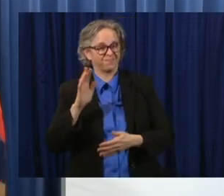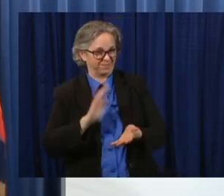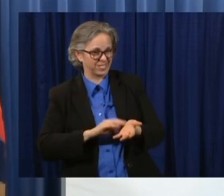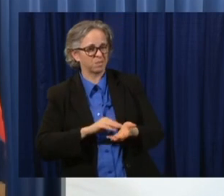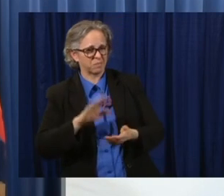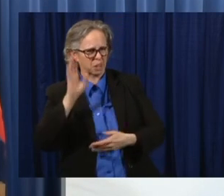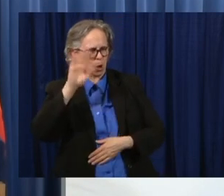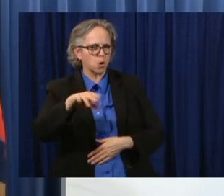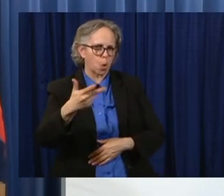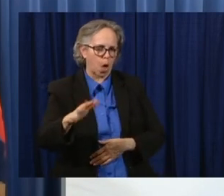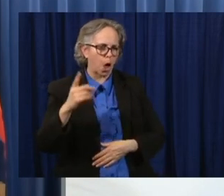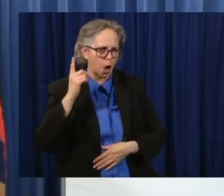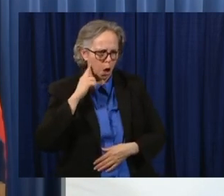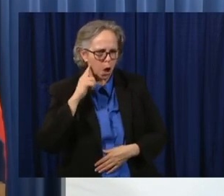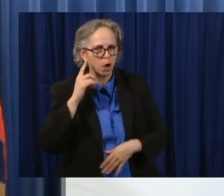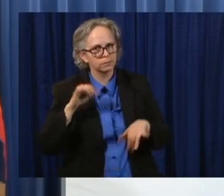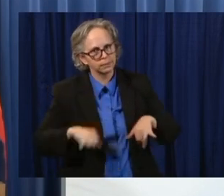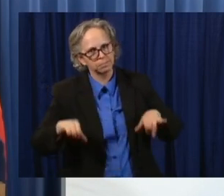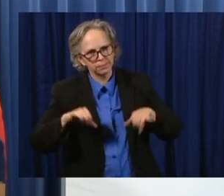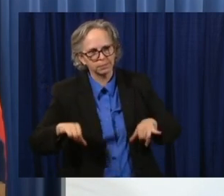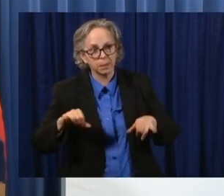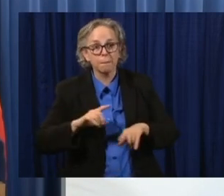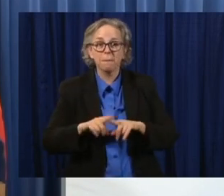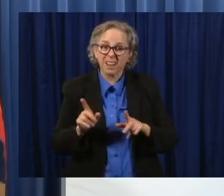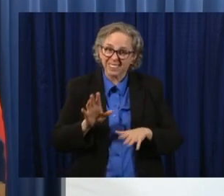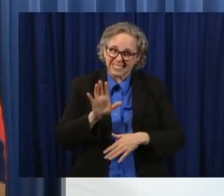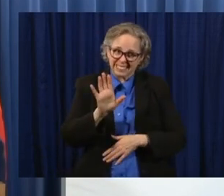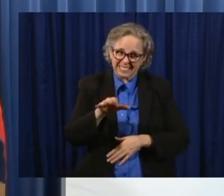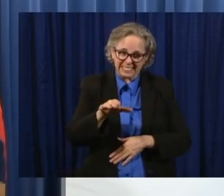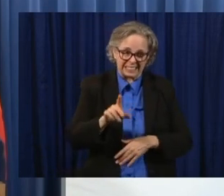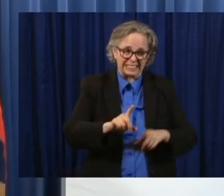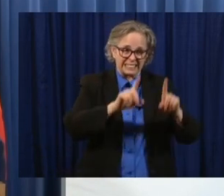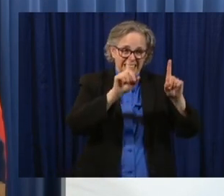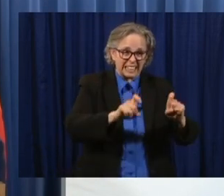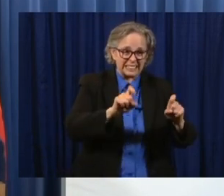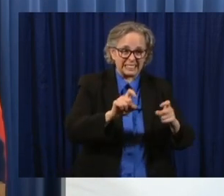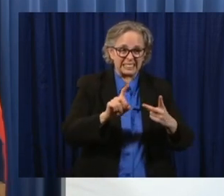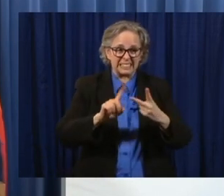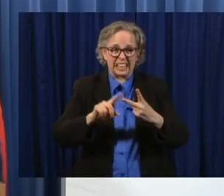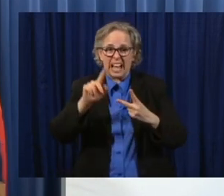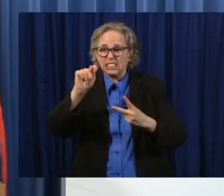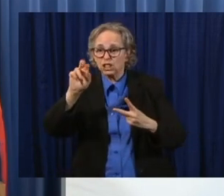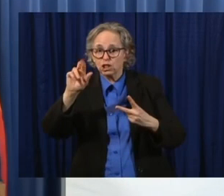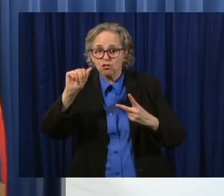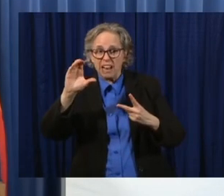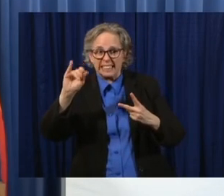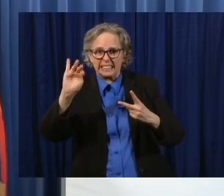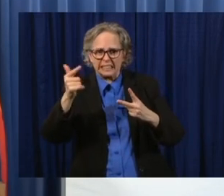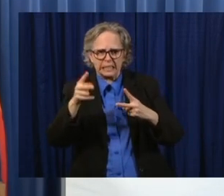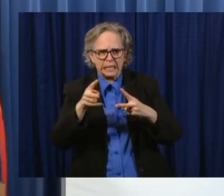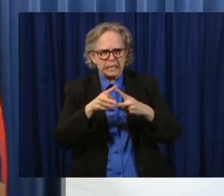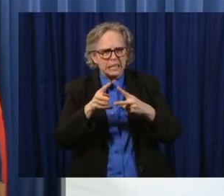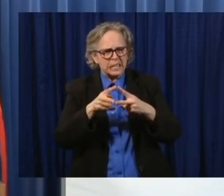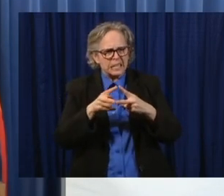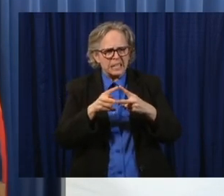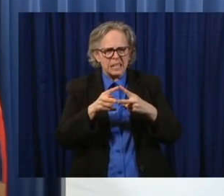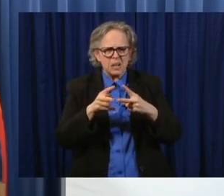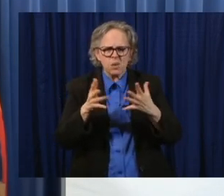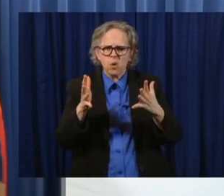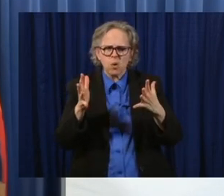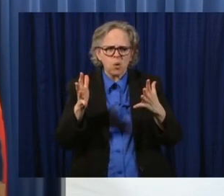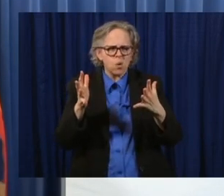here, the testing and the tracing are tools that we'll be augmenting and adding